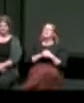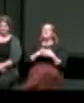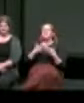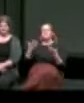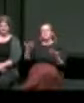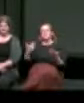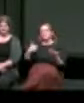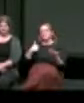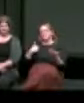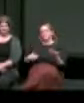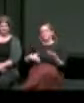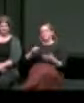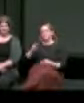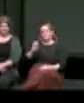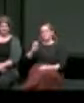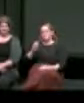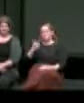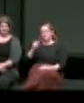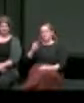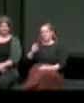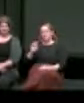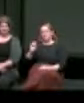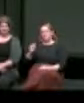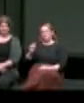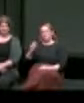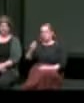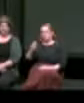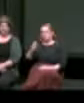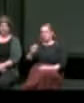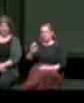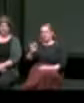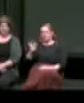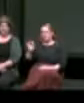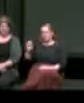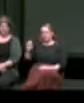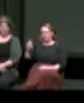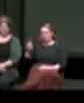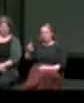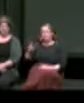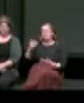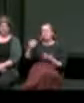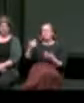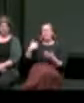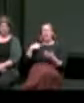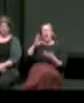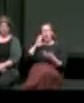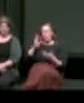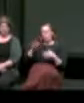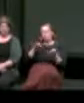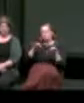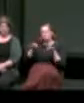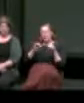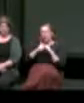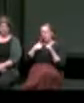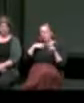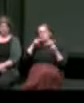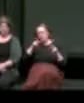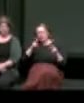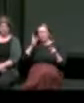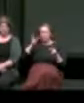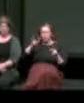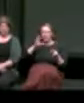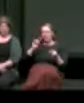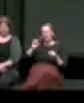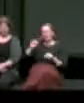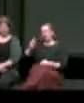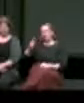So I am Megan Schaefer, as advertised. I'm going to talk about how we monitor historic and archaeological